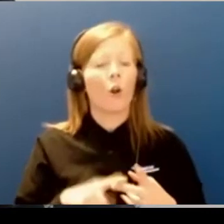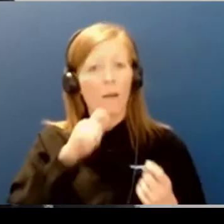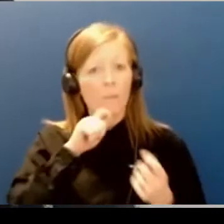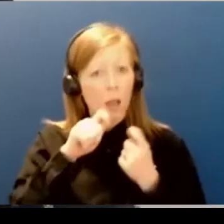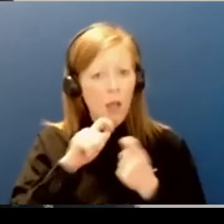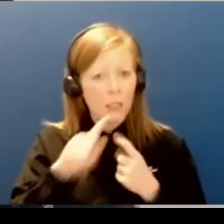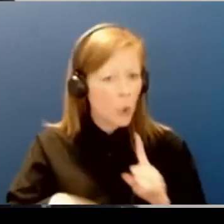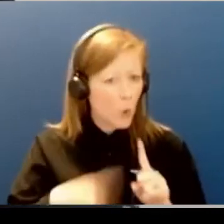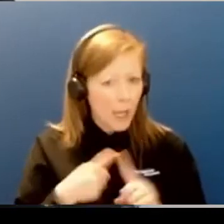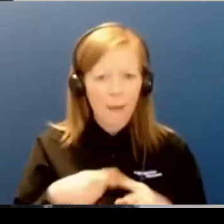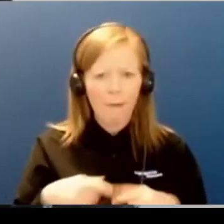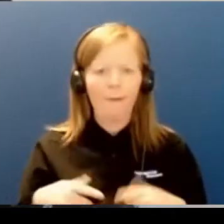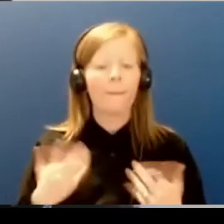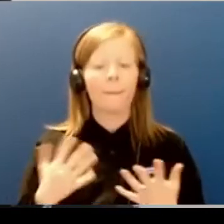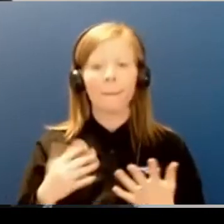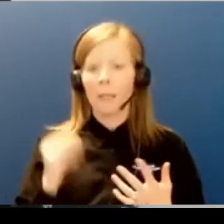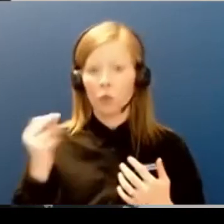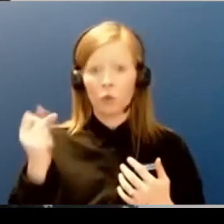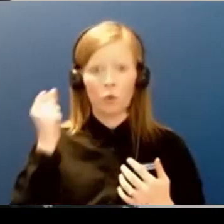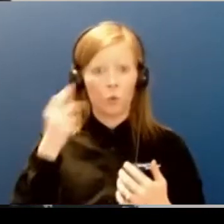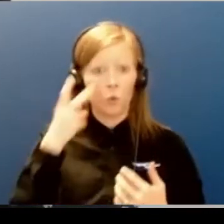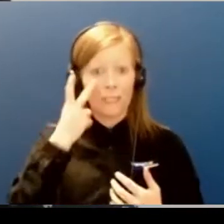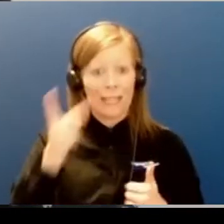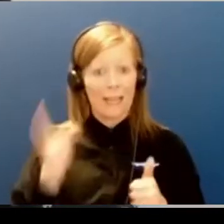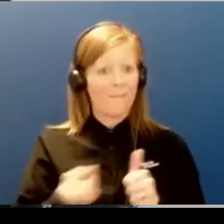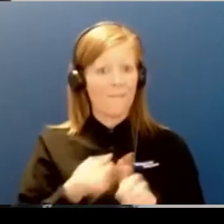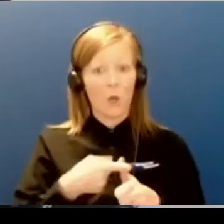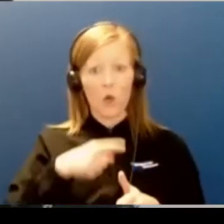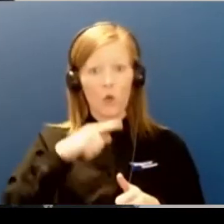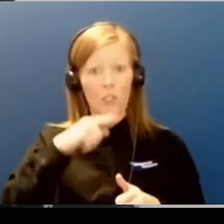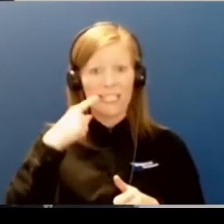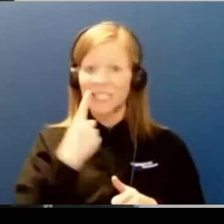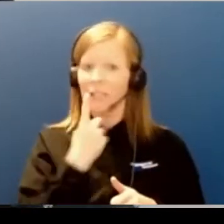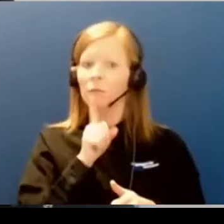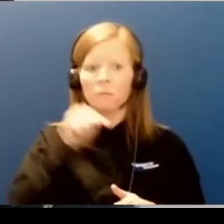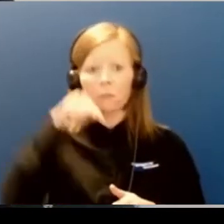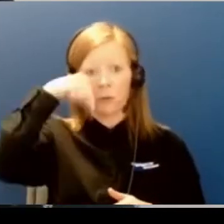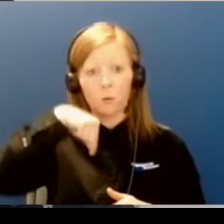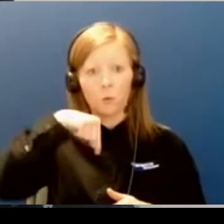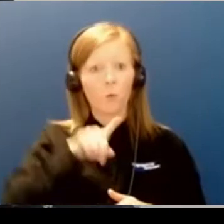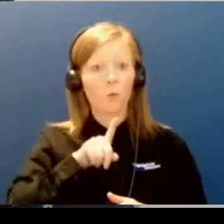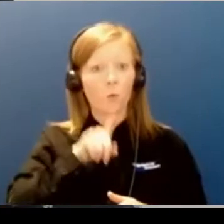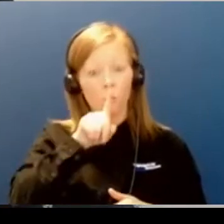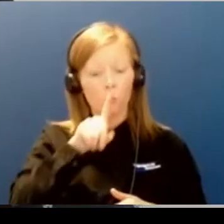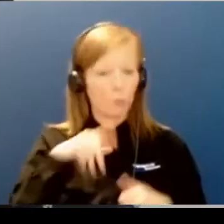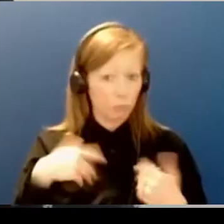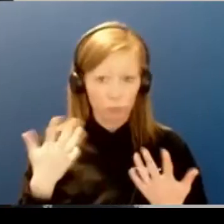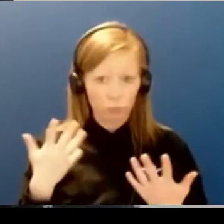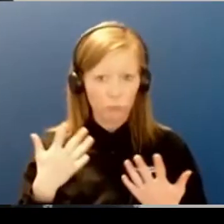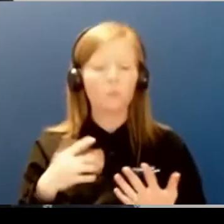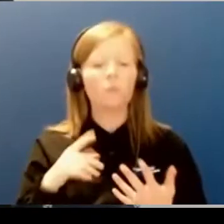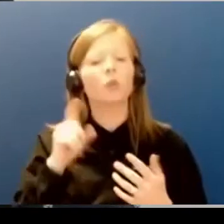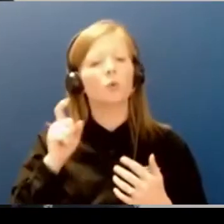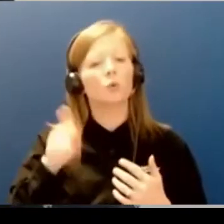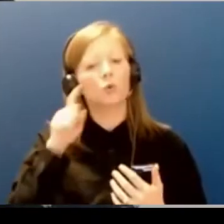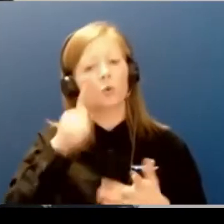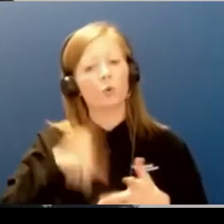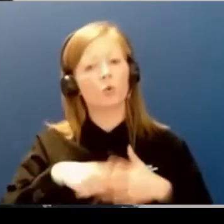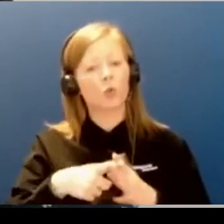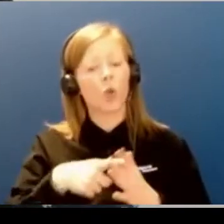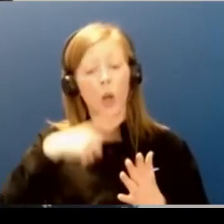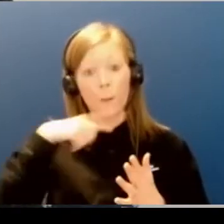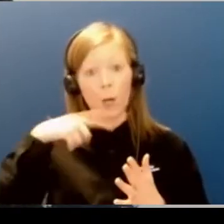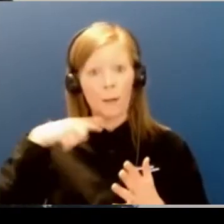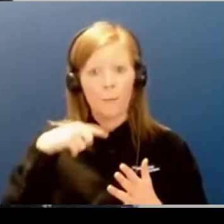flossing? So as soon as you see the first tooth, you should start brushing their teeth. And the amount